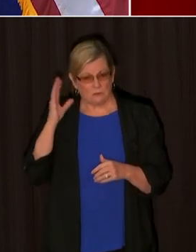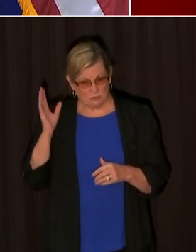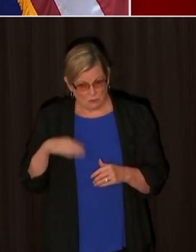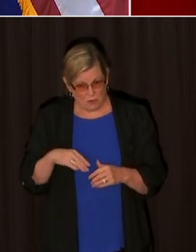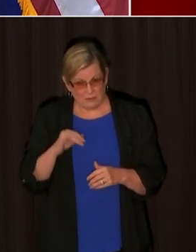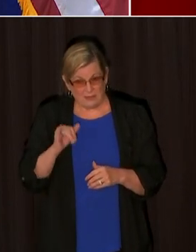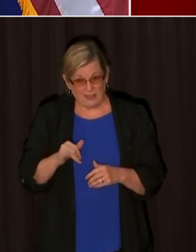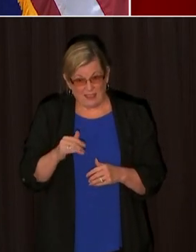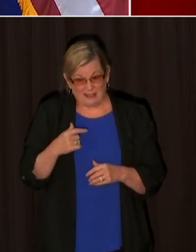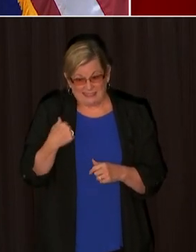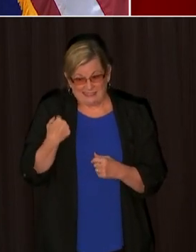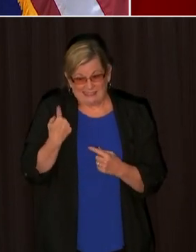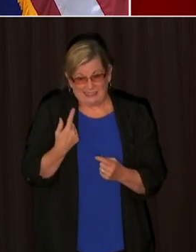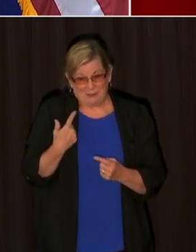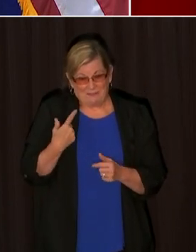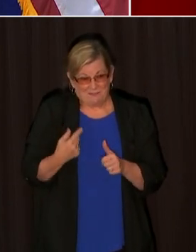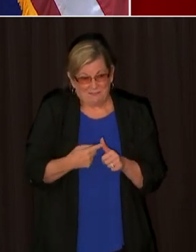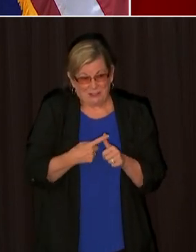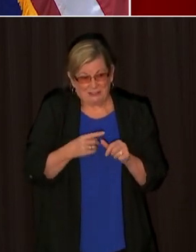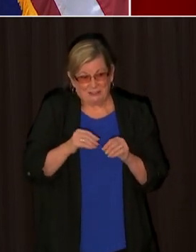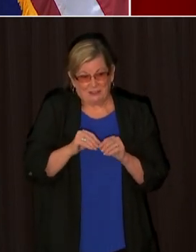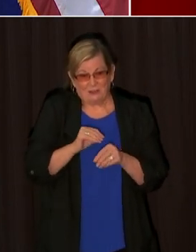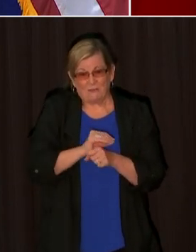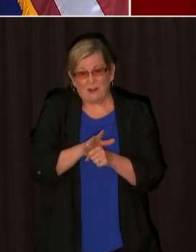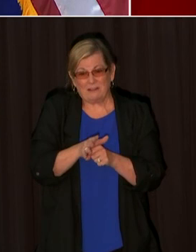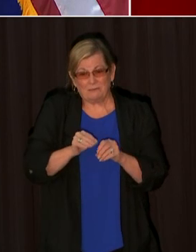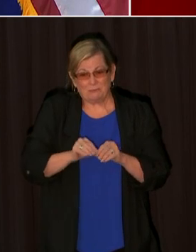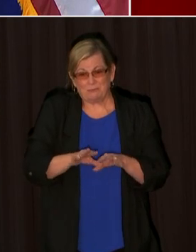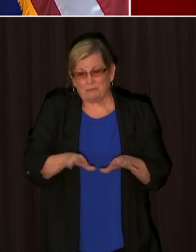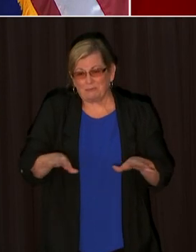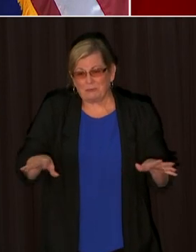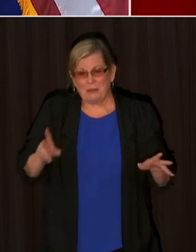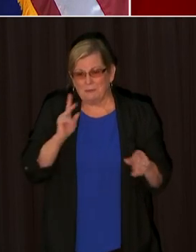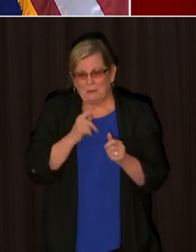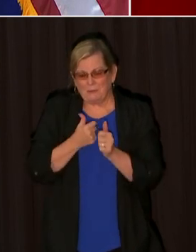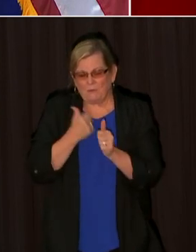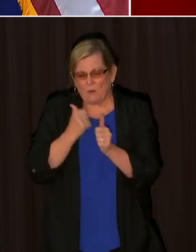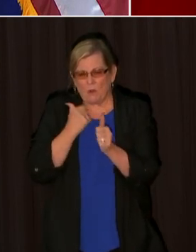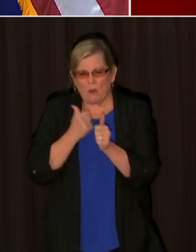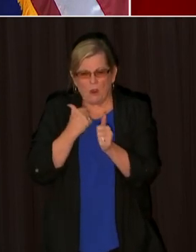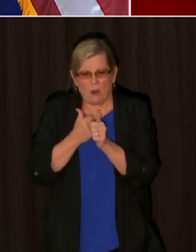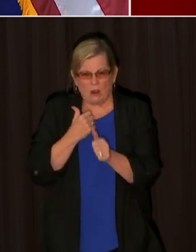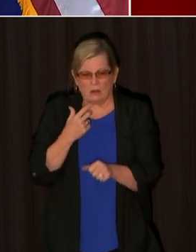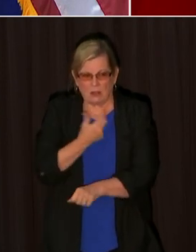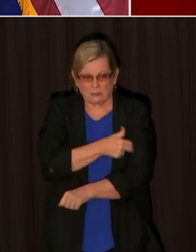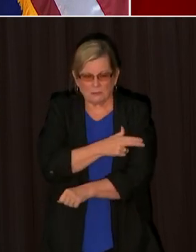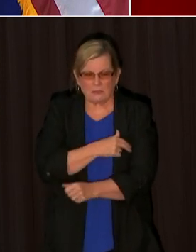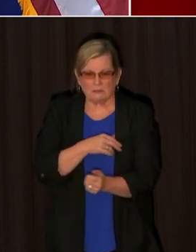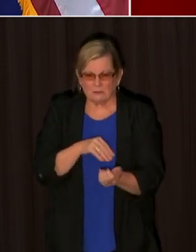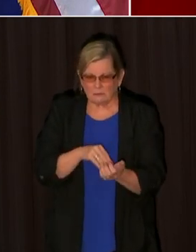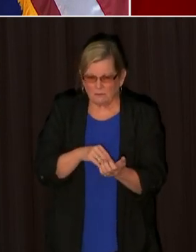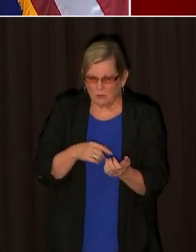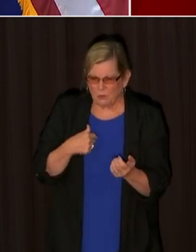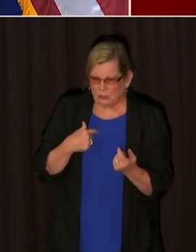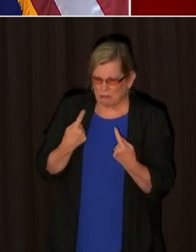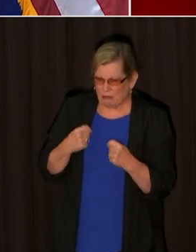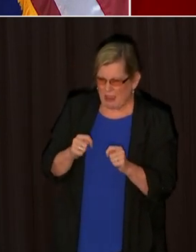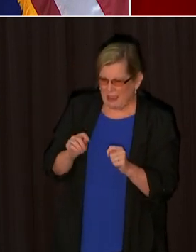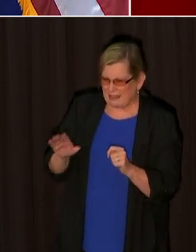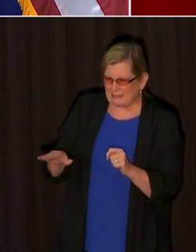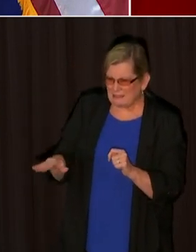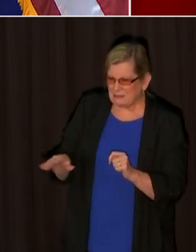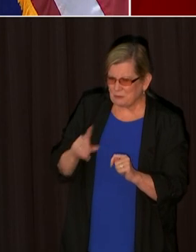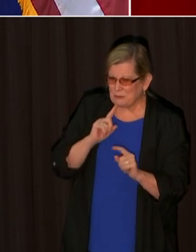early on to ensure that we were able to respond from a medical surge perspective. So some of the declines that happened in